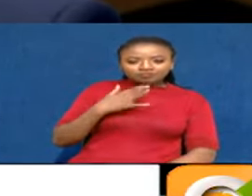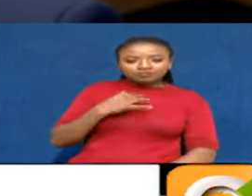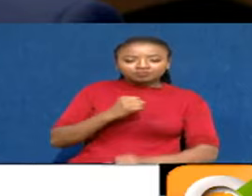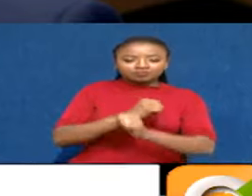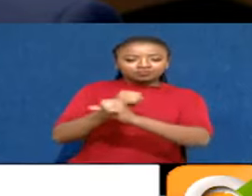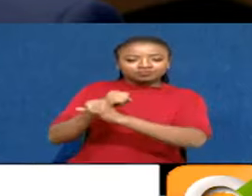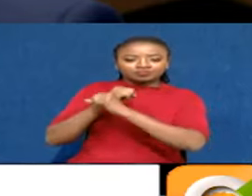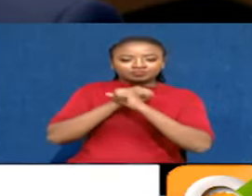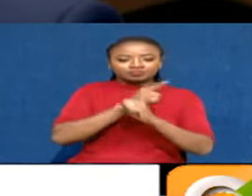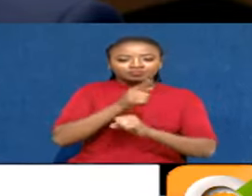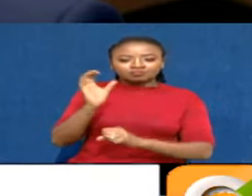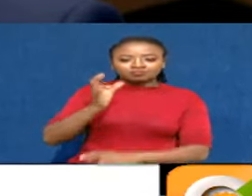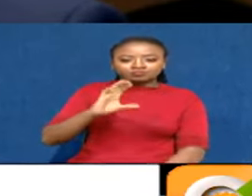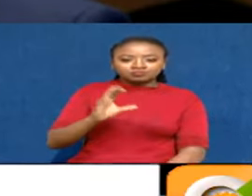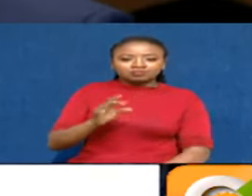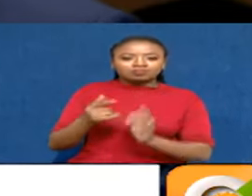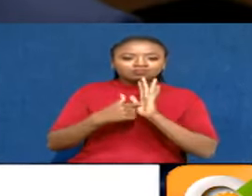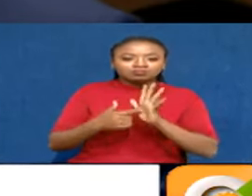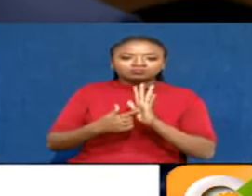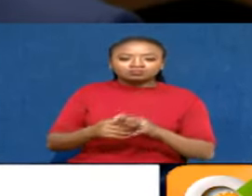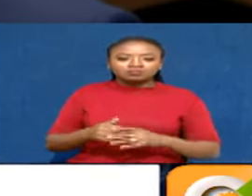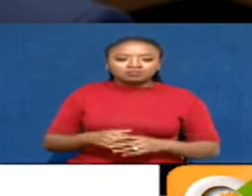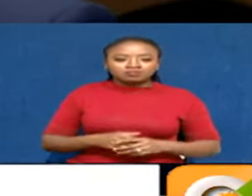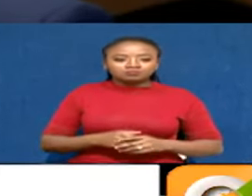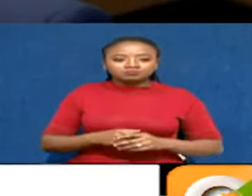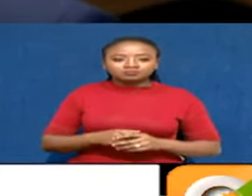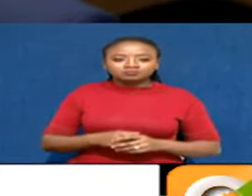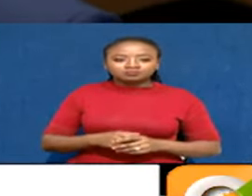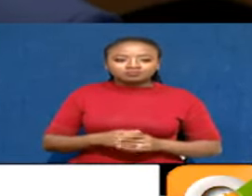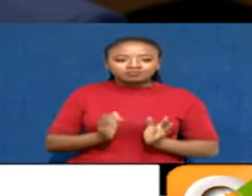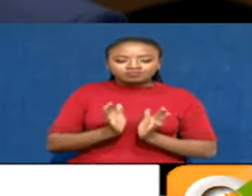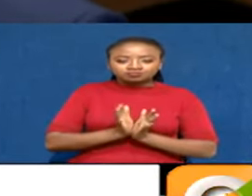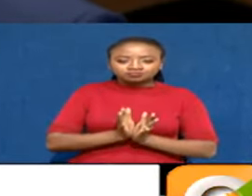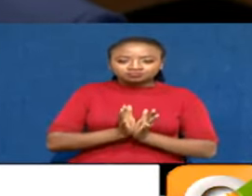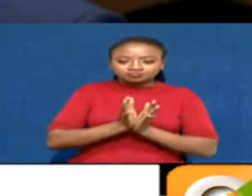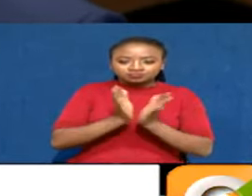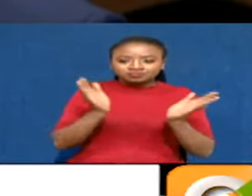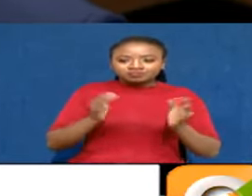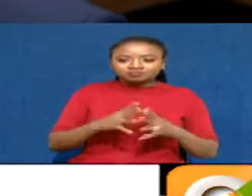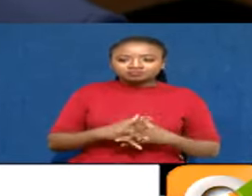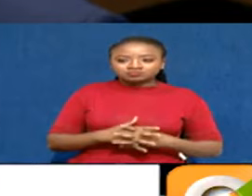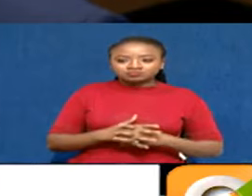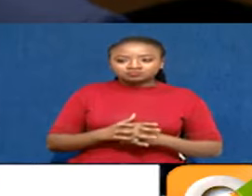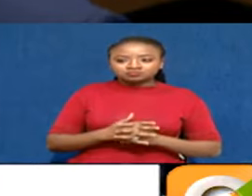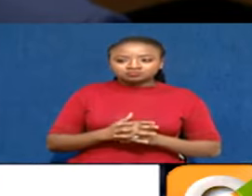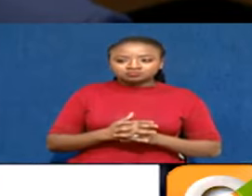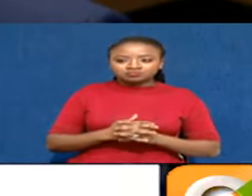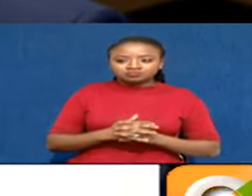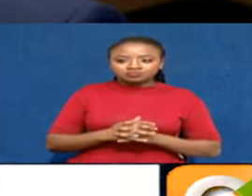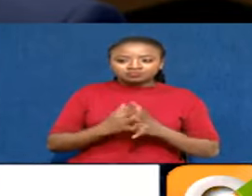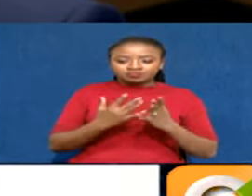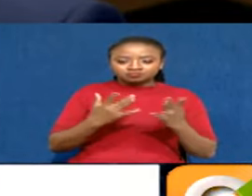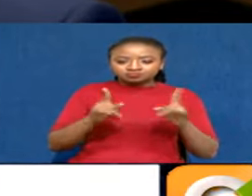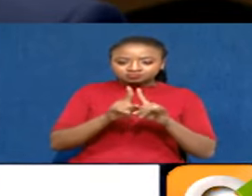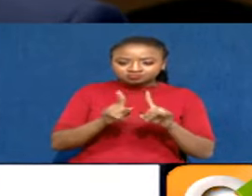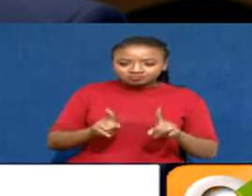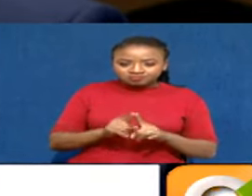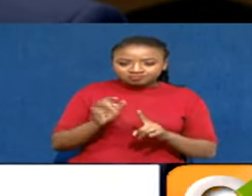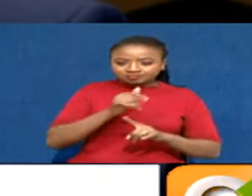protecting consumers. So relating to what we call a public good. I mean, there was a point that was raised